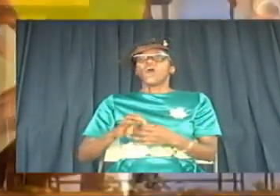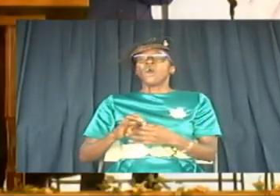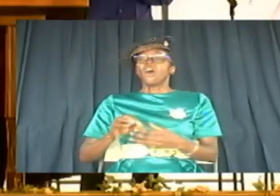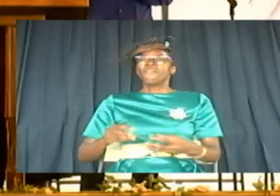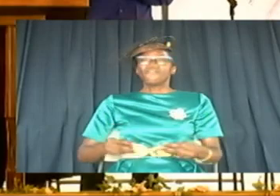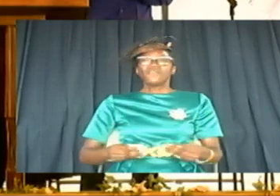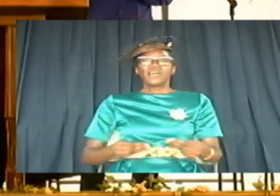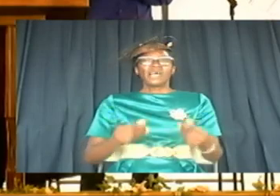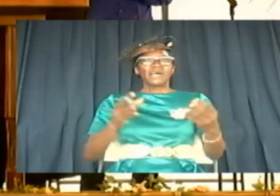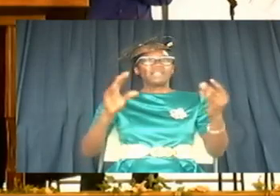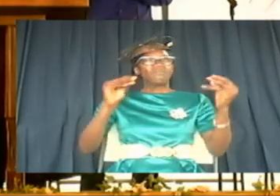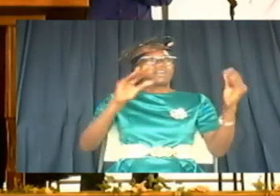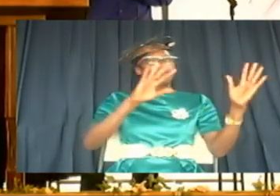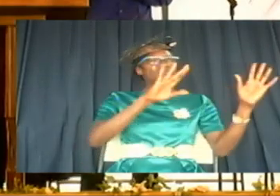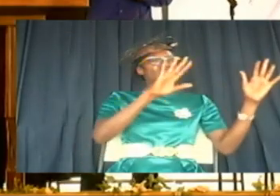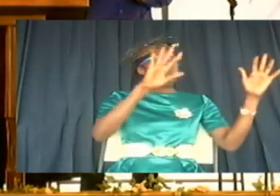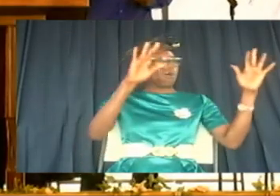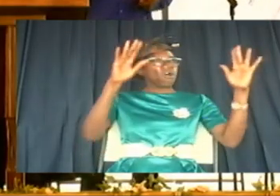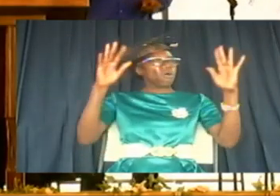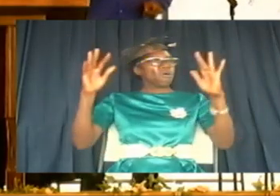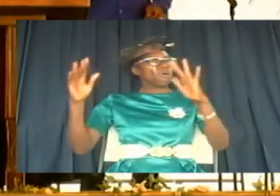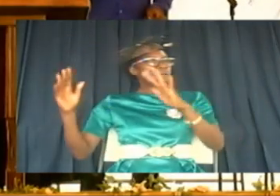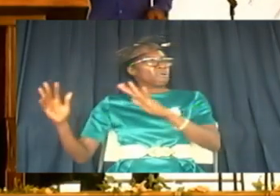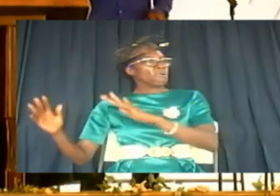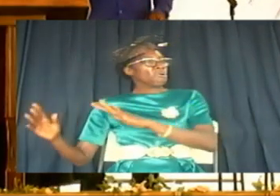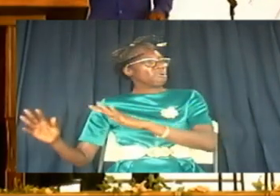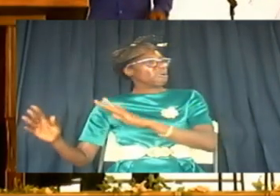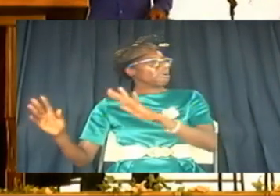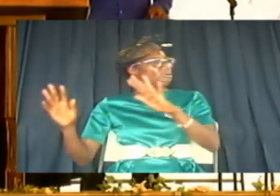field of velvet glow,